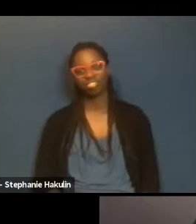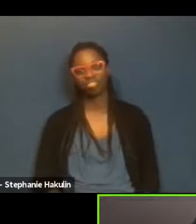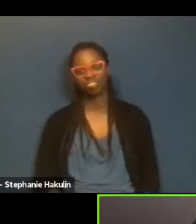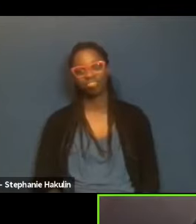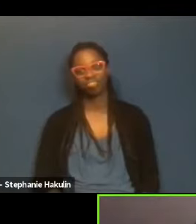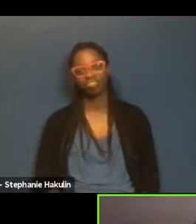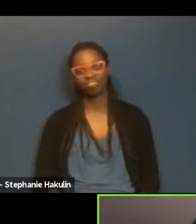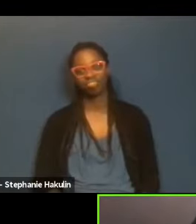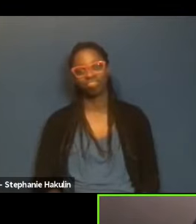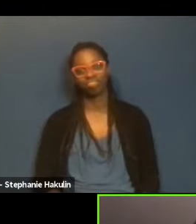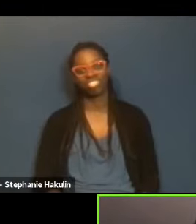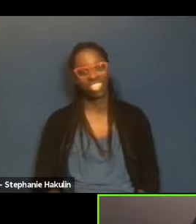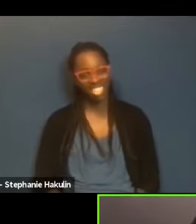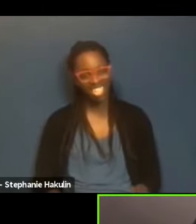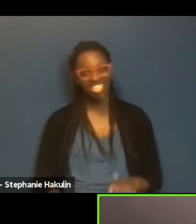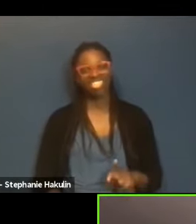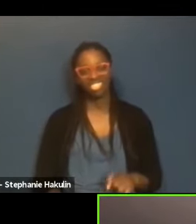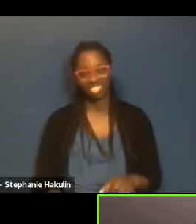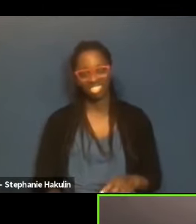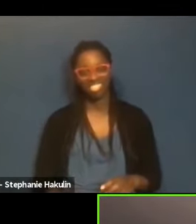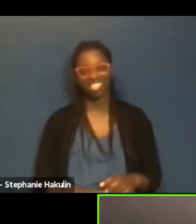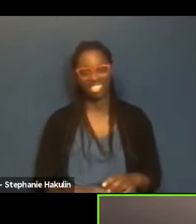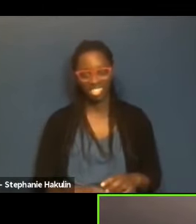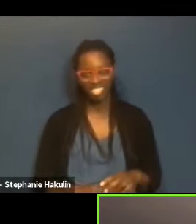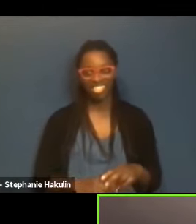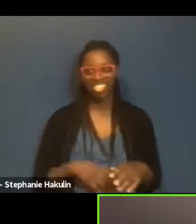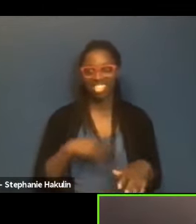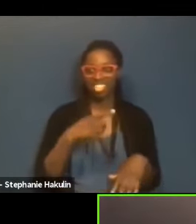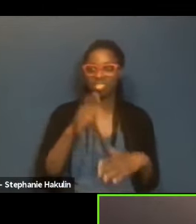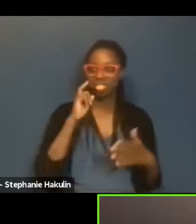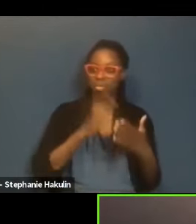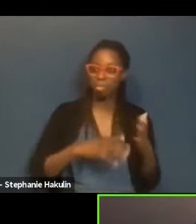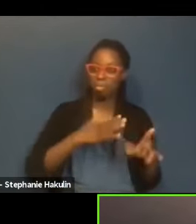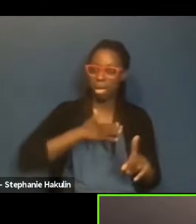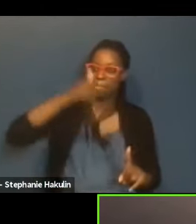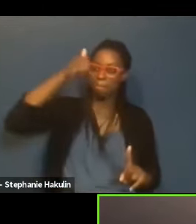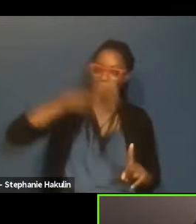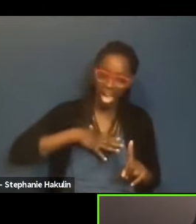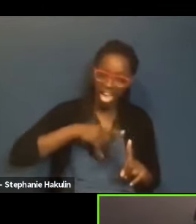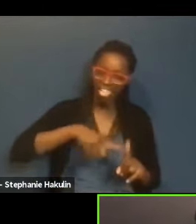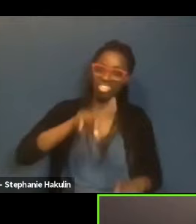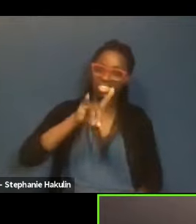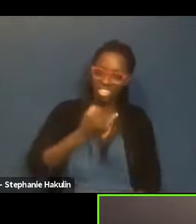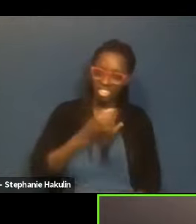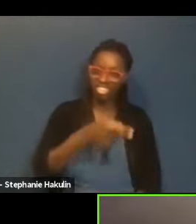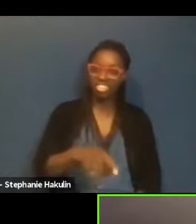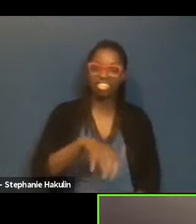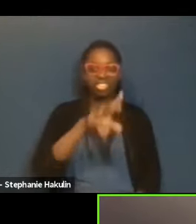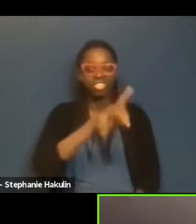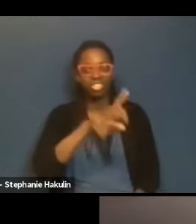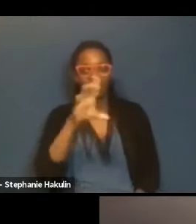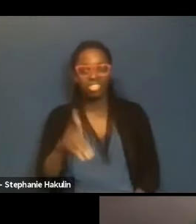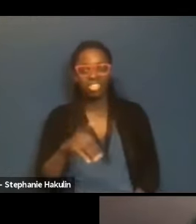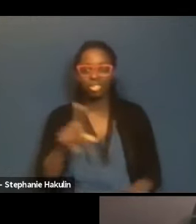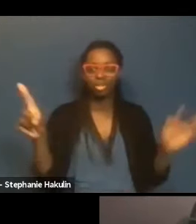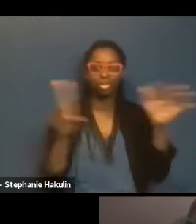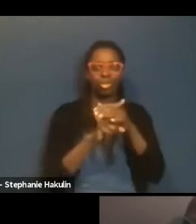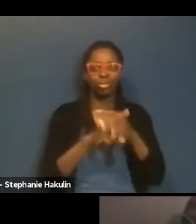And shout out my man, DJ Dion Decibels, for coming right there, coming right on time. You know what it is.